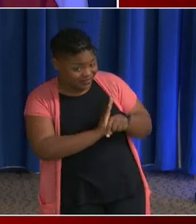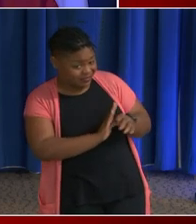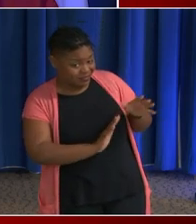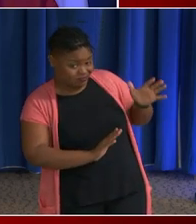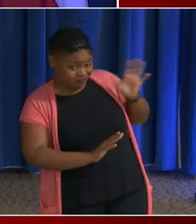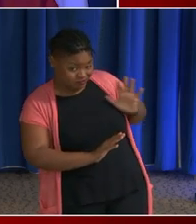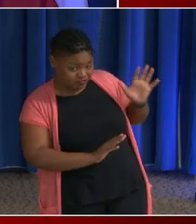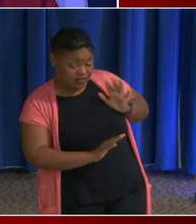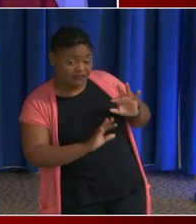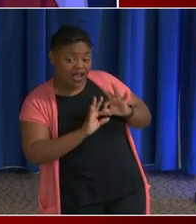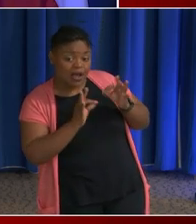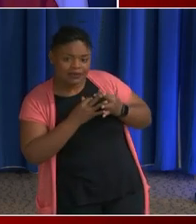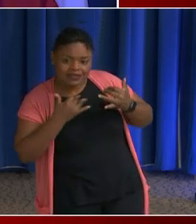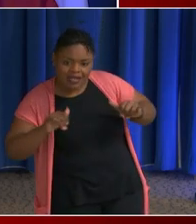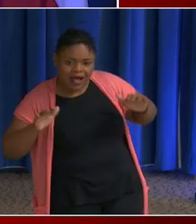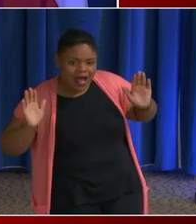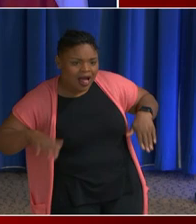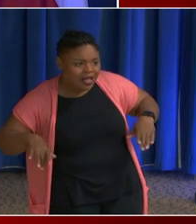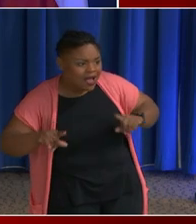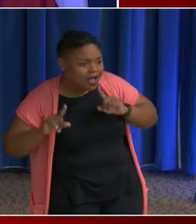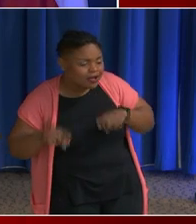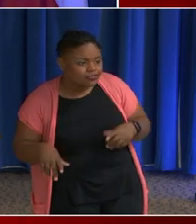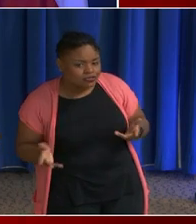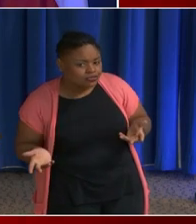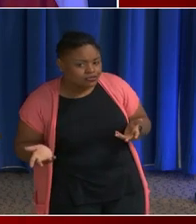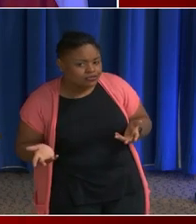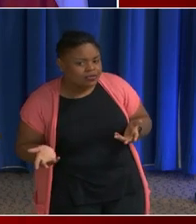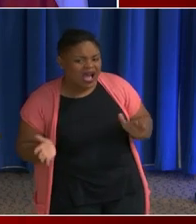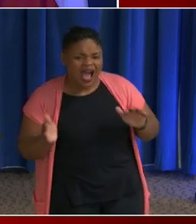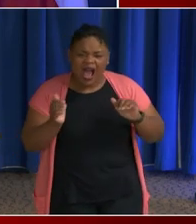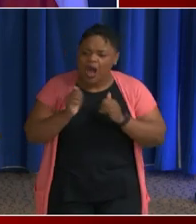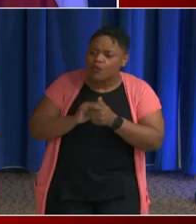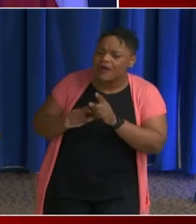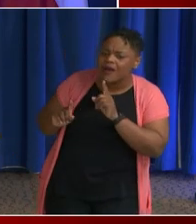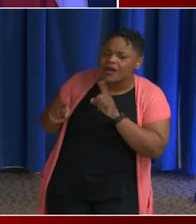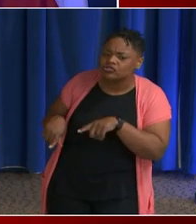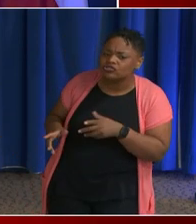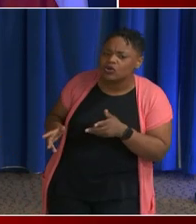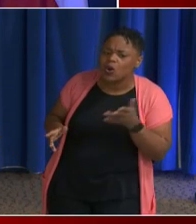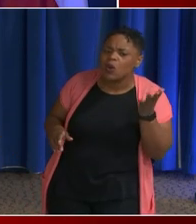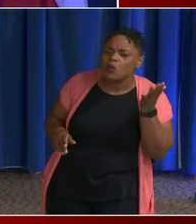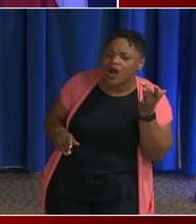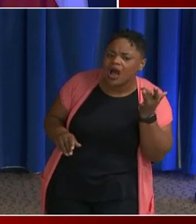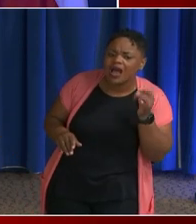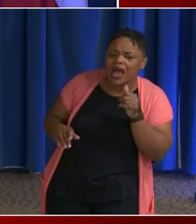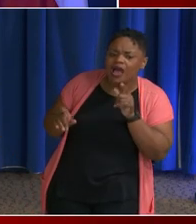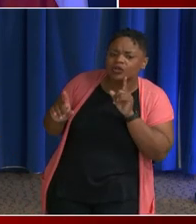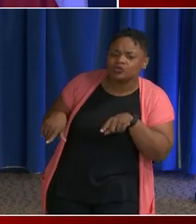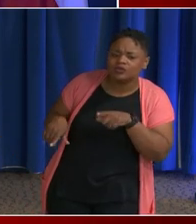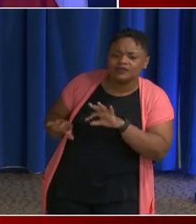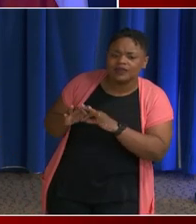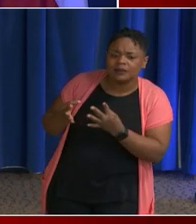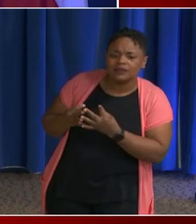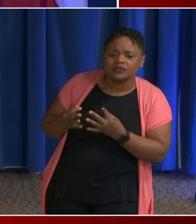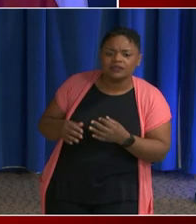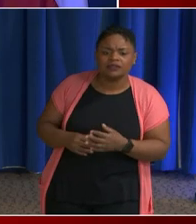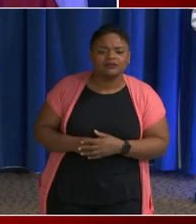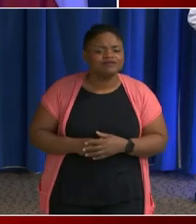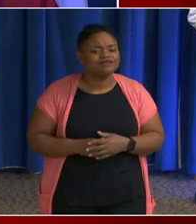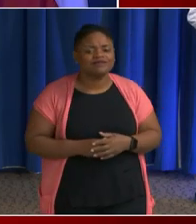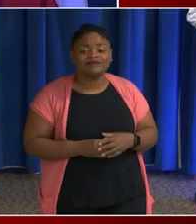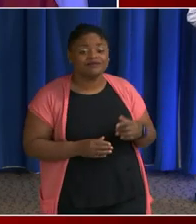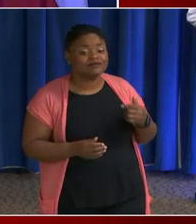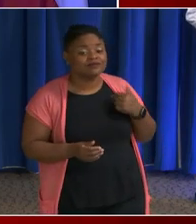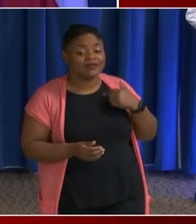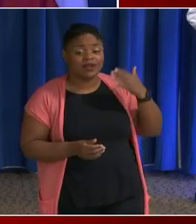looking to get answers about their deaths. What do you say to those families, and why have their questions gone unanswered? I don't know that I could agree that